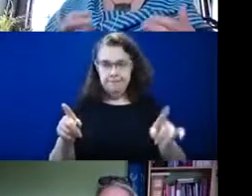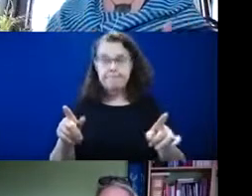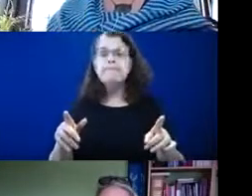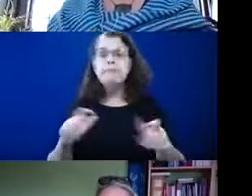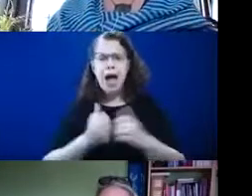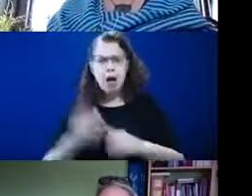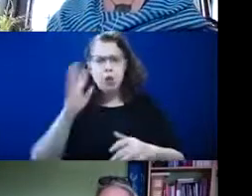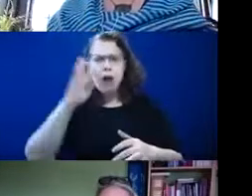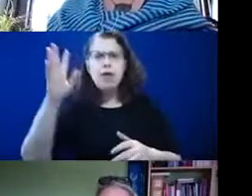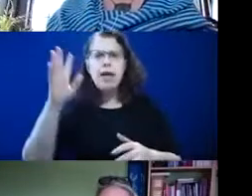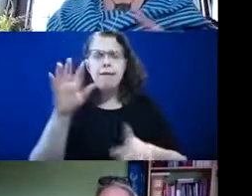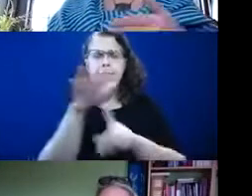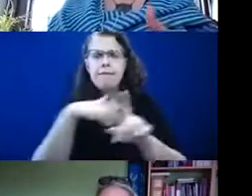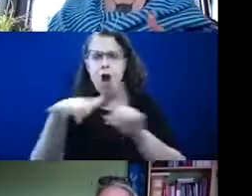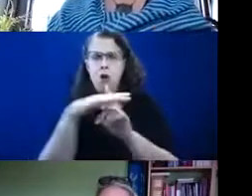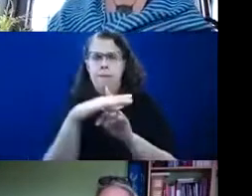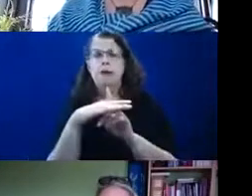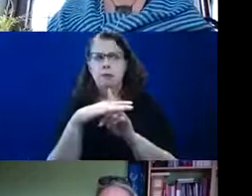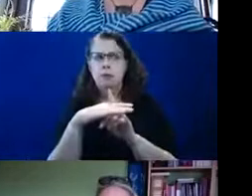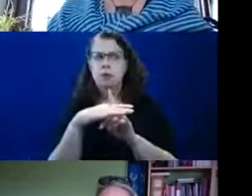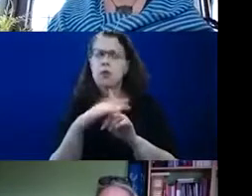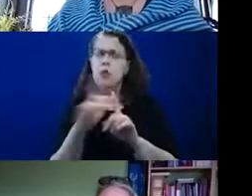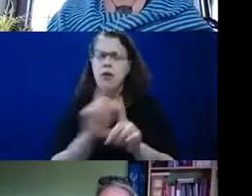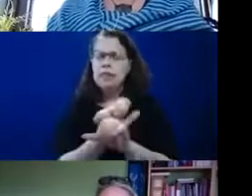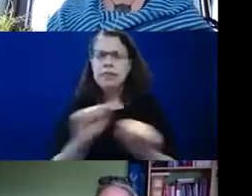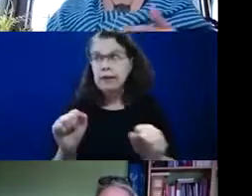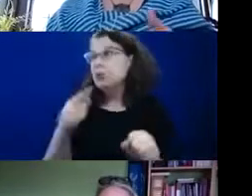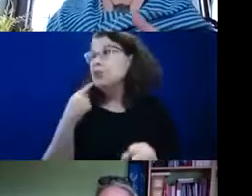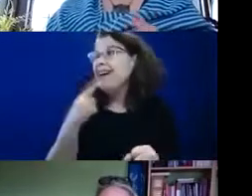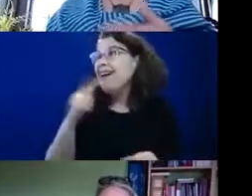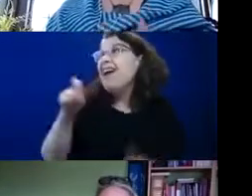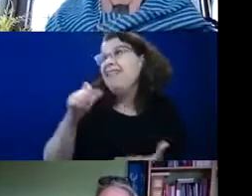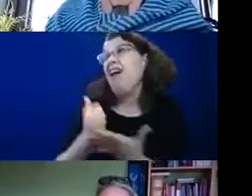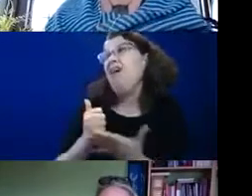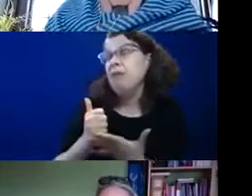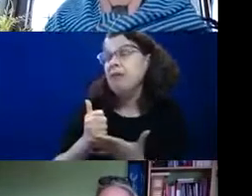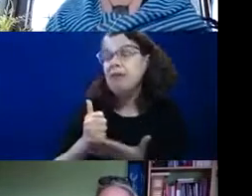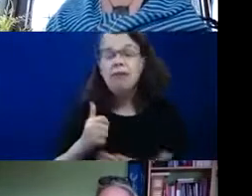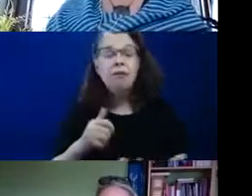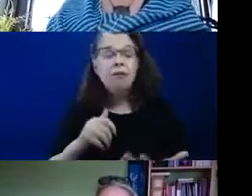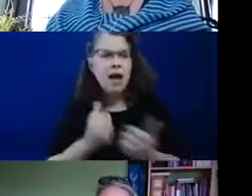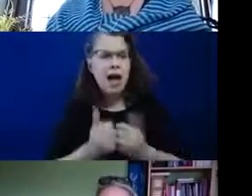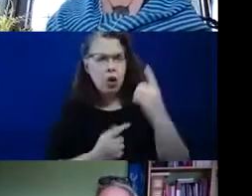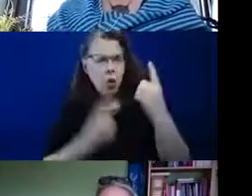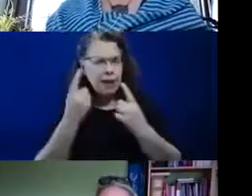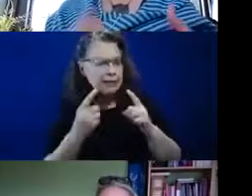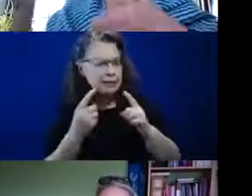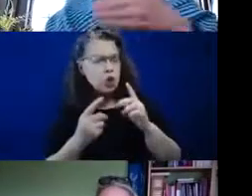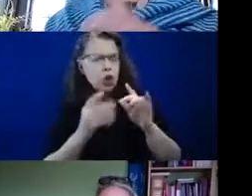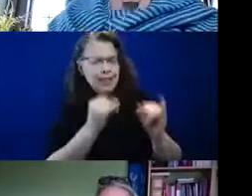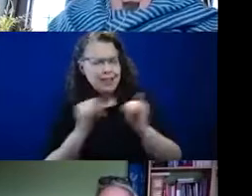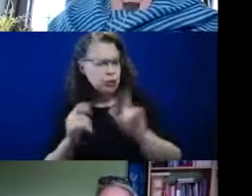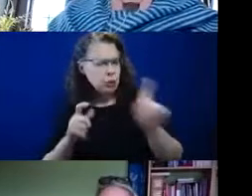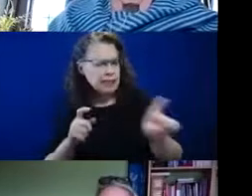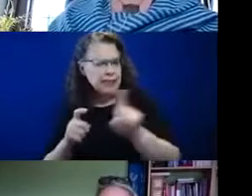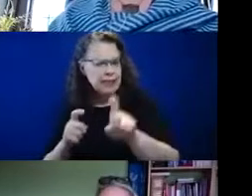an environment where it's safe to ask for help? And also, how do I consider individual needs to support the whole